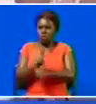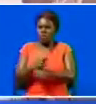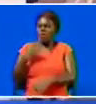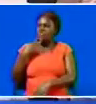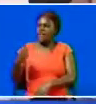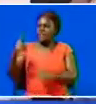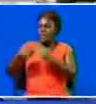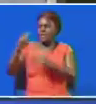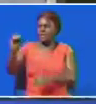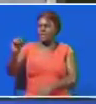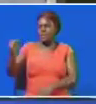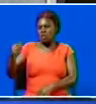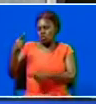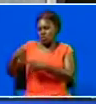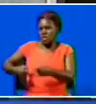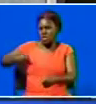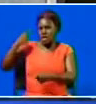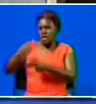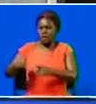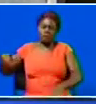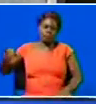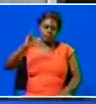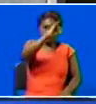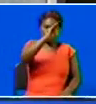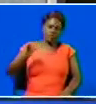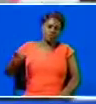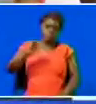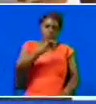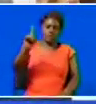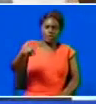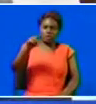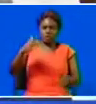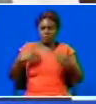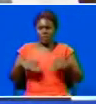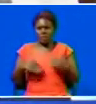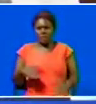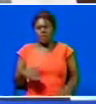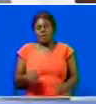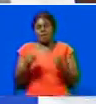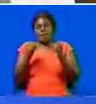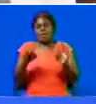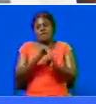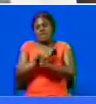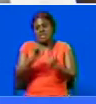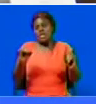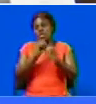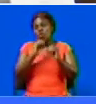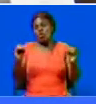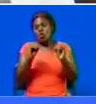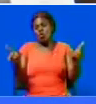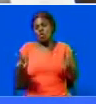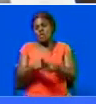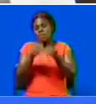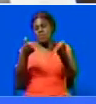360 million shillings annually to deport illegal immigrants. I anticipate that if we don't clean up this exercise as we are doing it